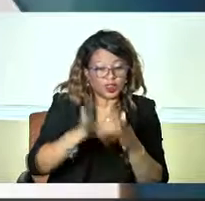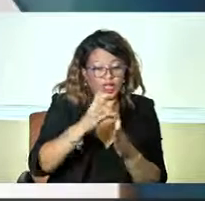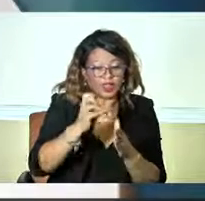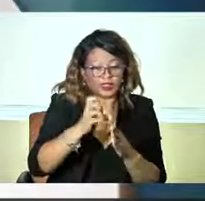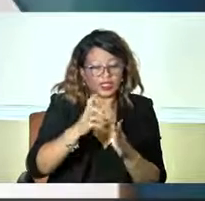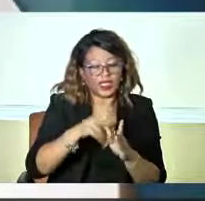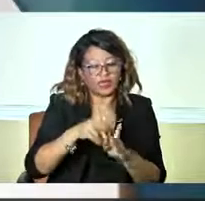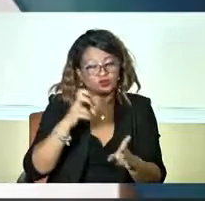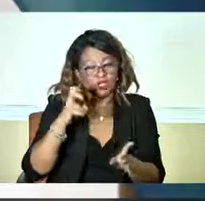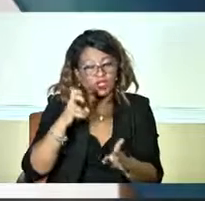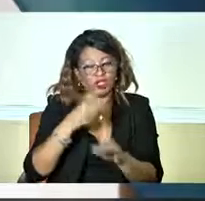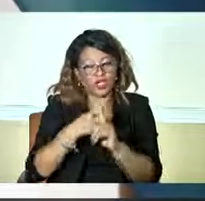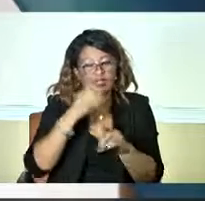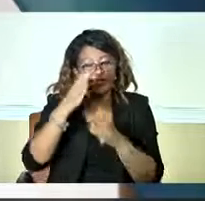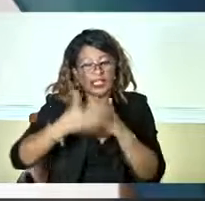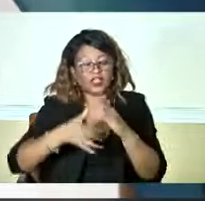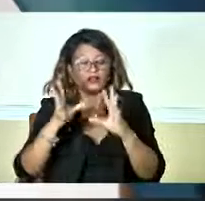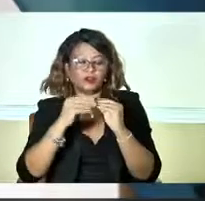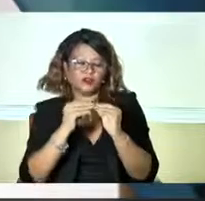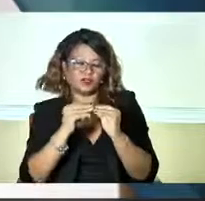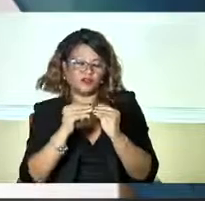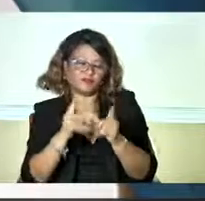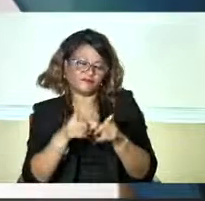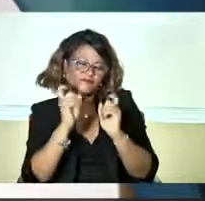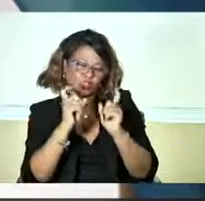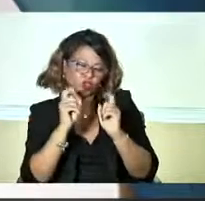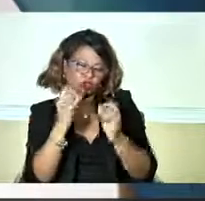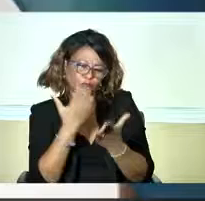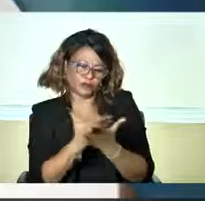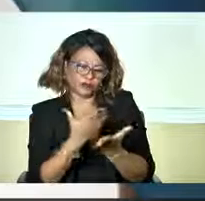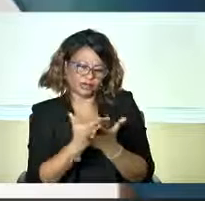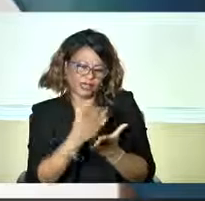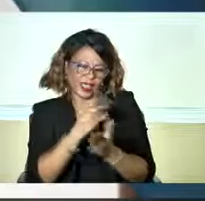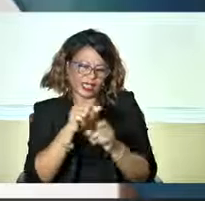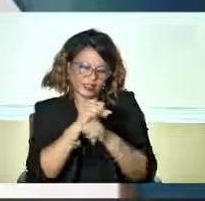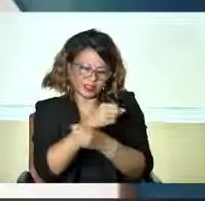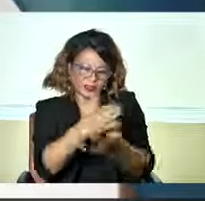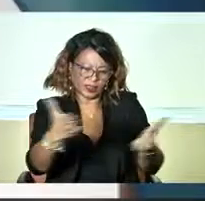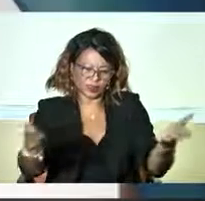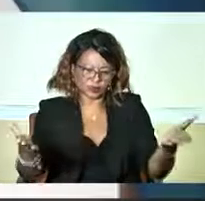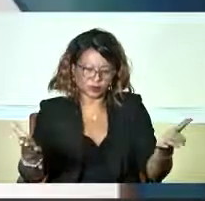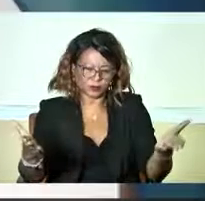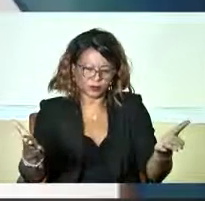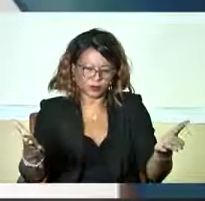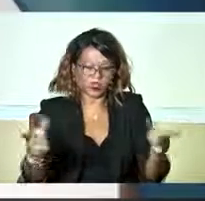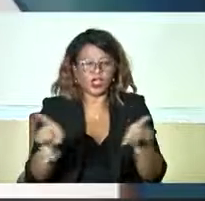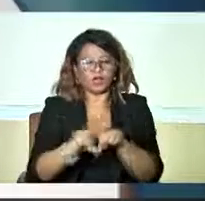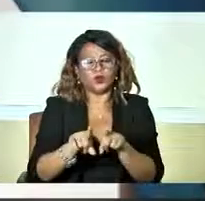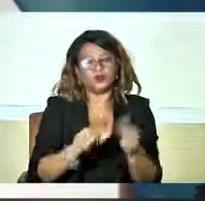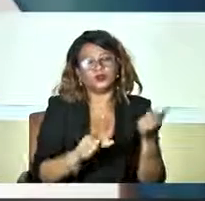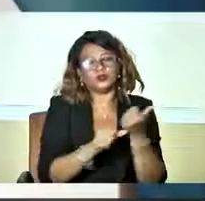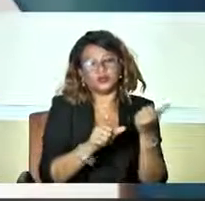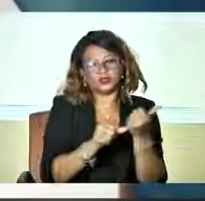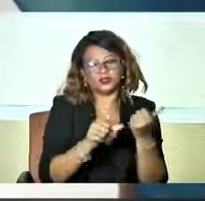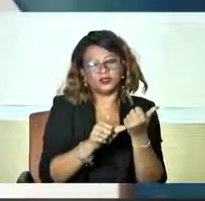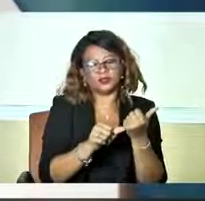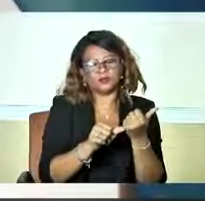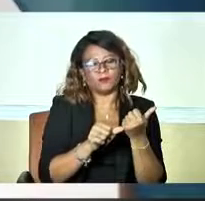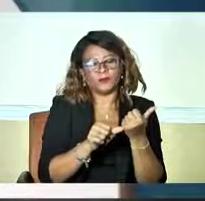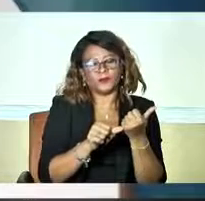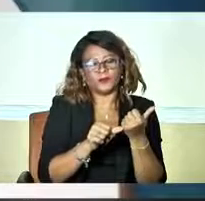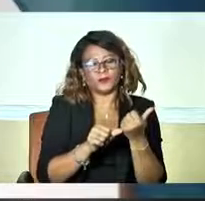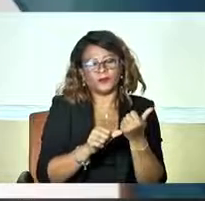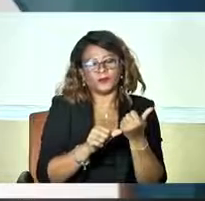extracts at the end of the meeting for a faster approval and dissemination. It will also assist, we've also